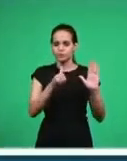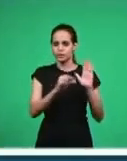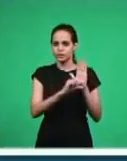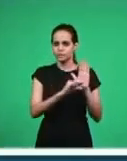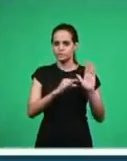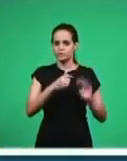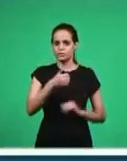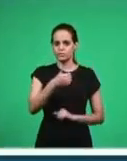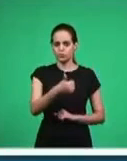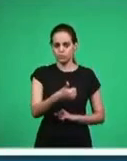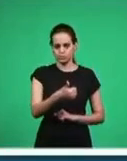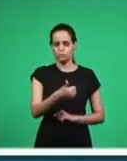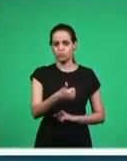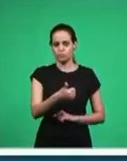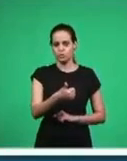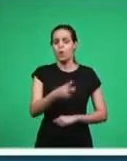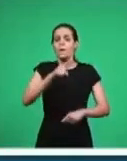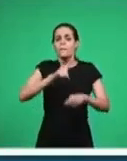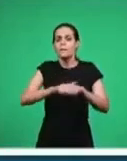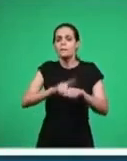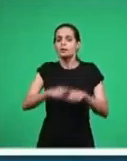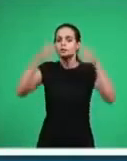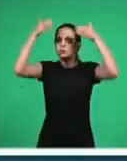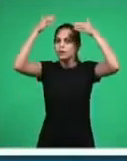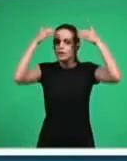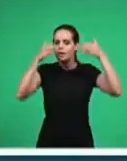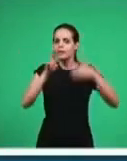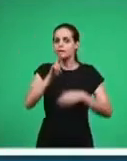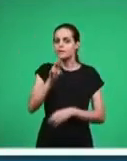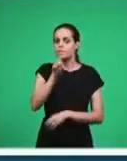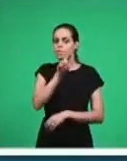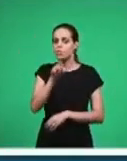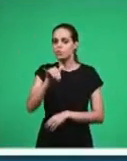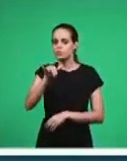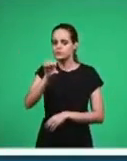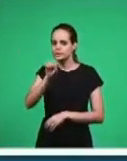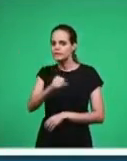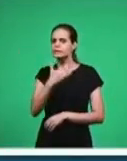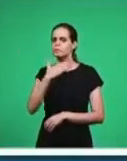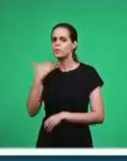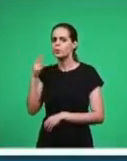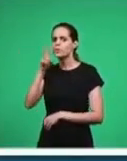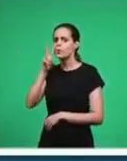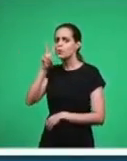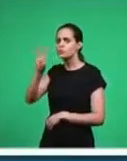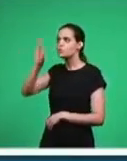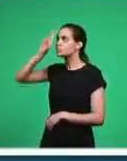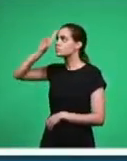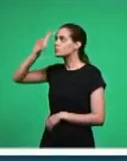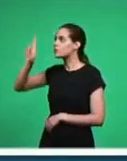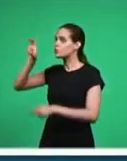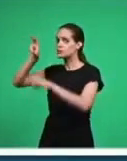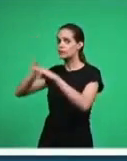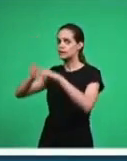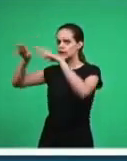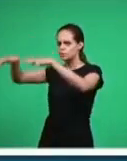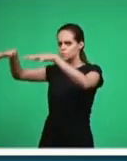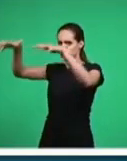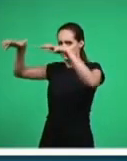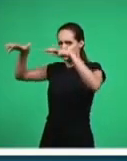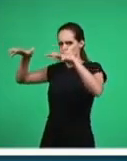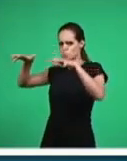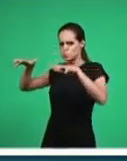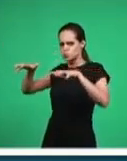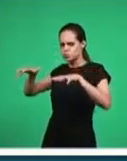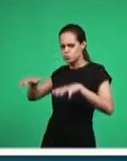So the suggestion, brethren, for the message for tonight, we are suggesting Isaiah 6, 1,